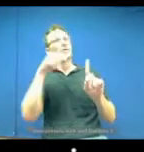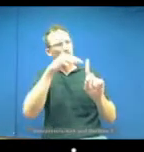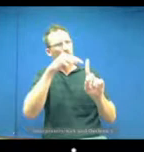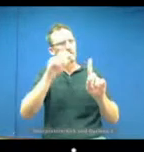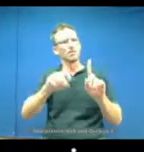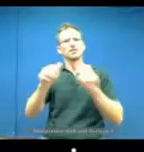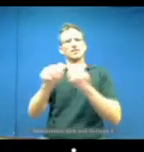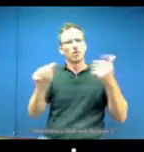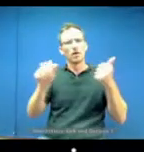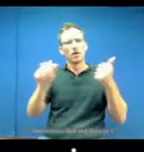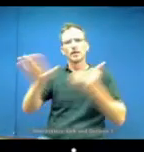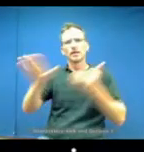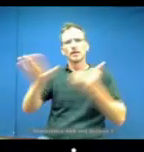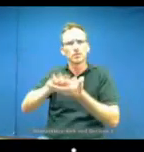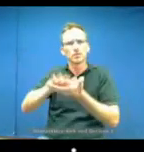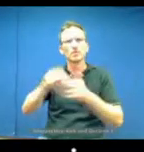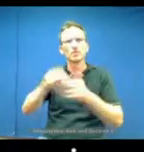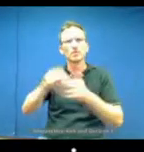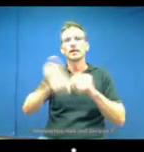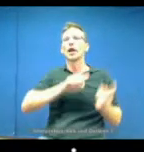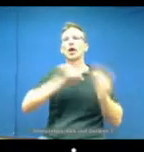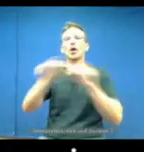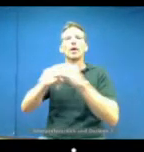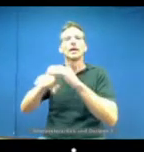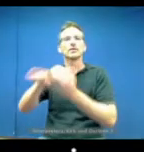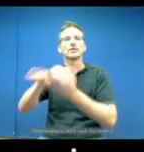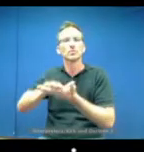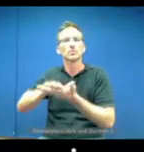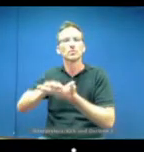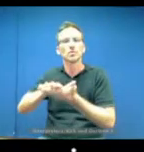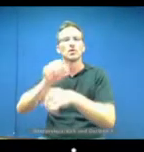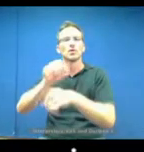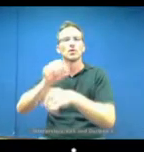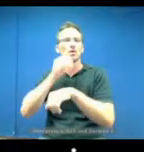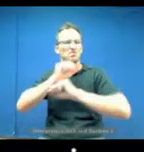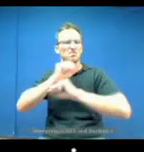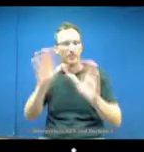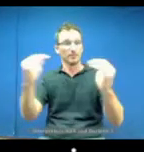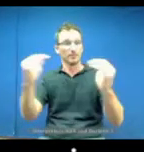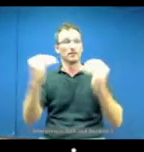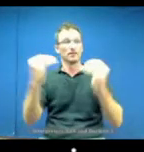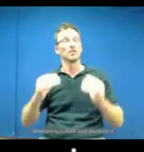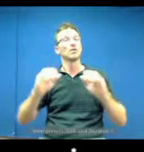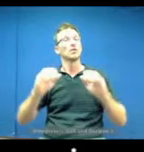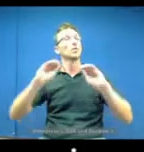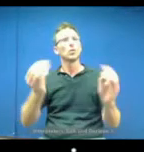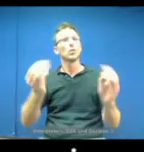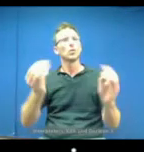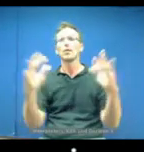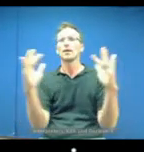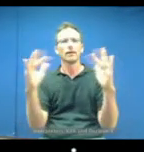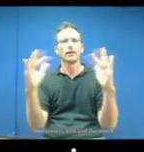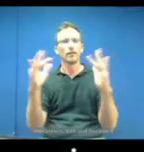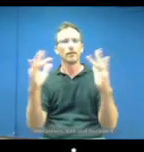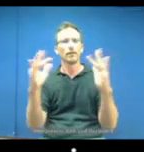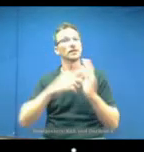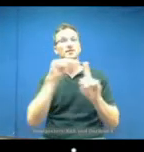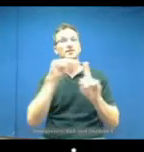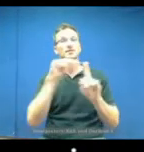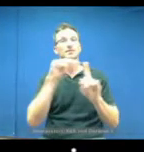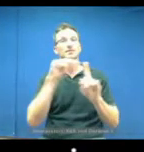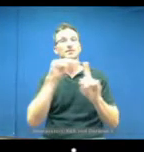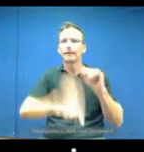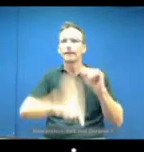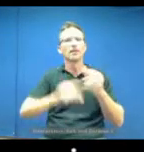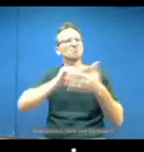The no contact provisions include all contact. Could be telephone, VP,